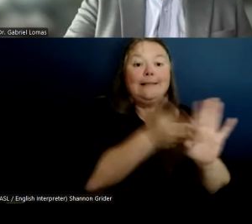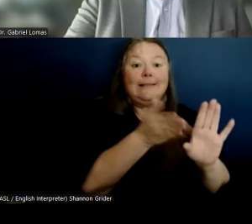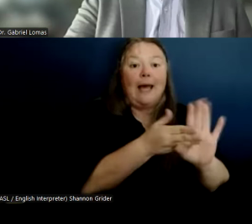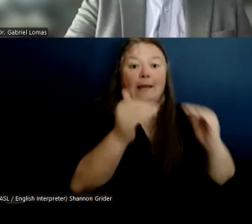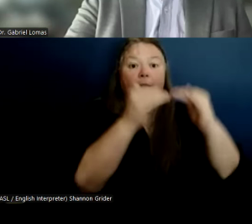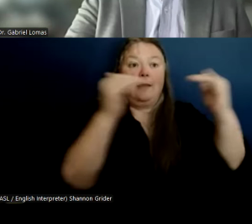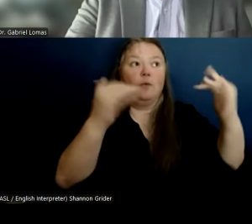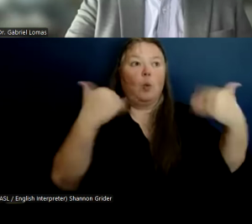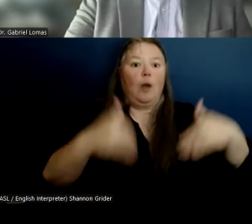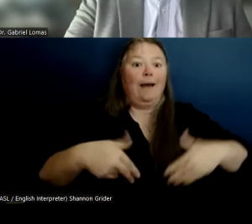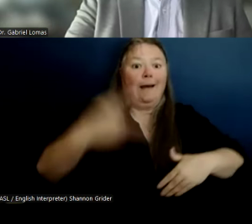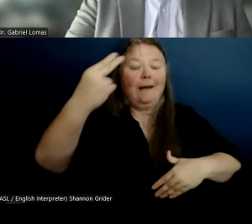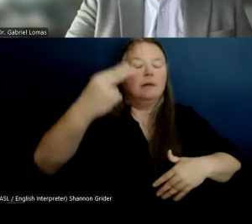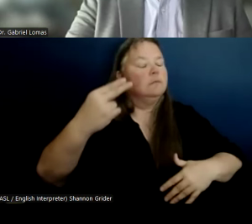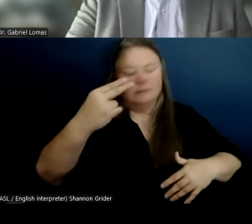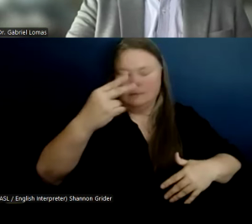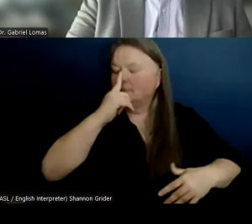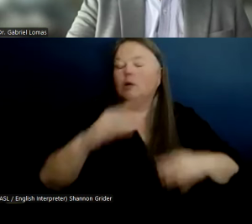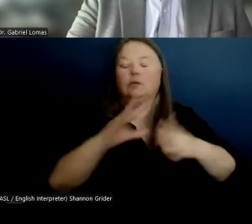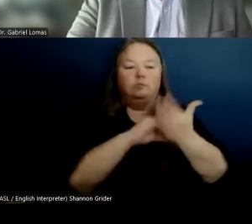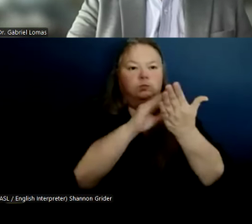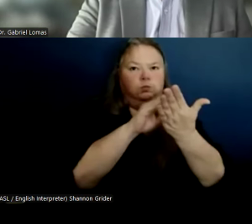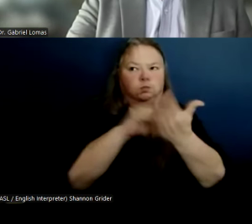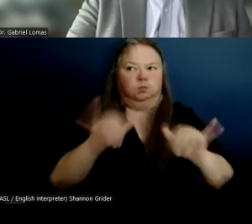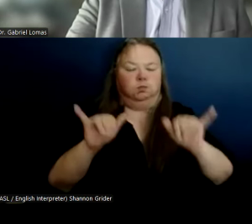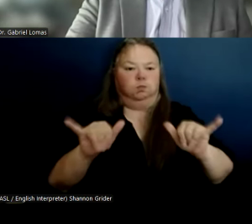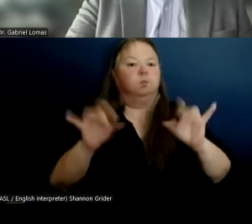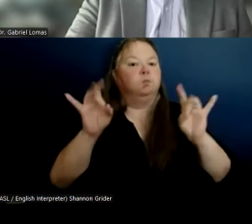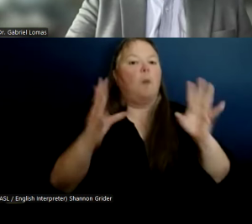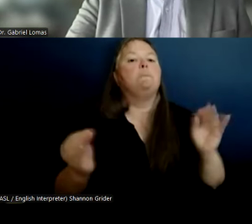can often, cause more problems for them.